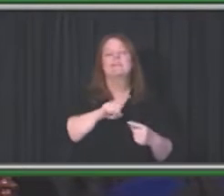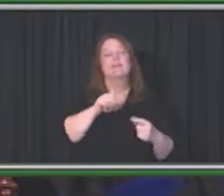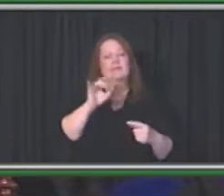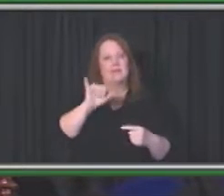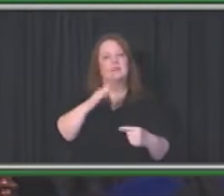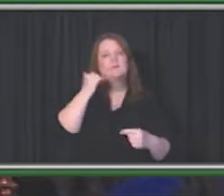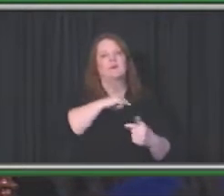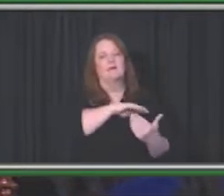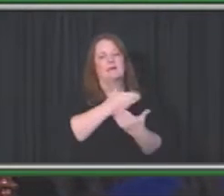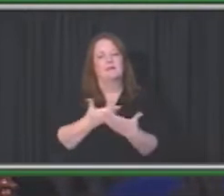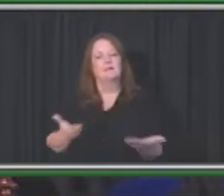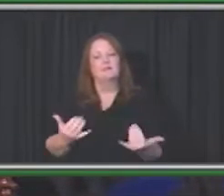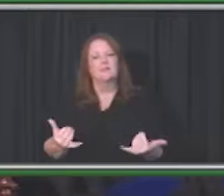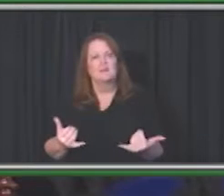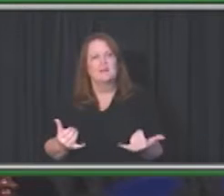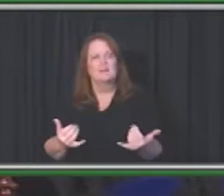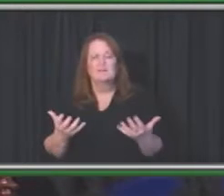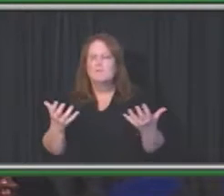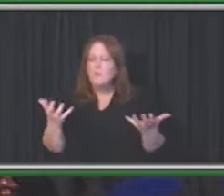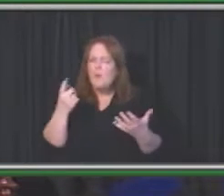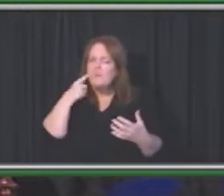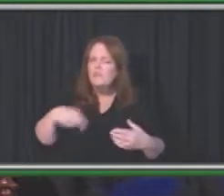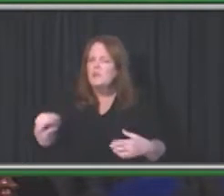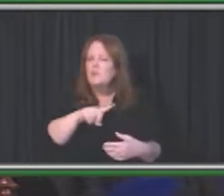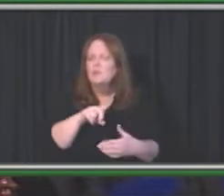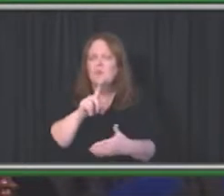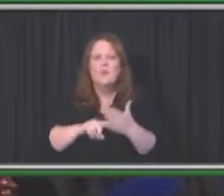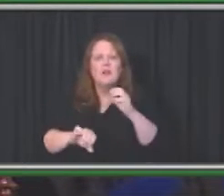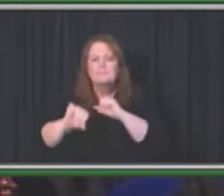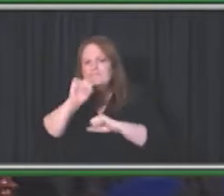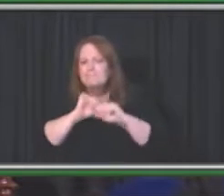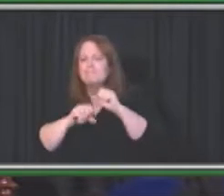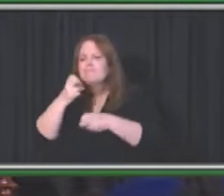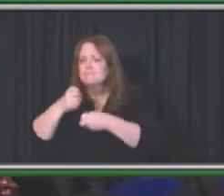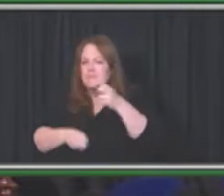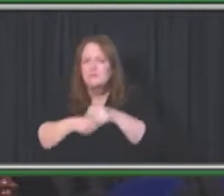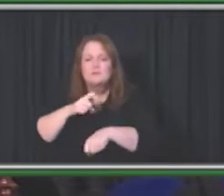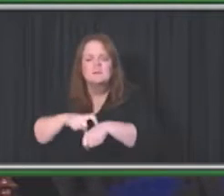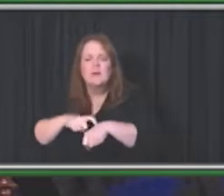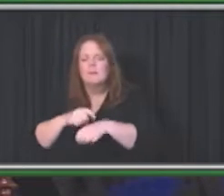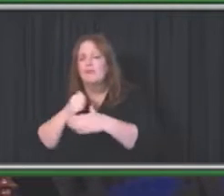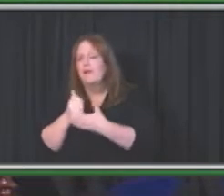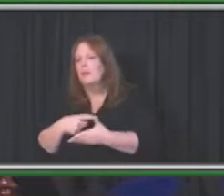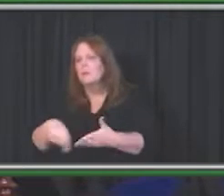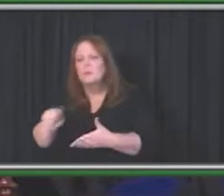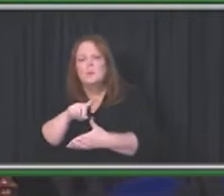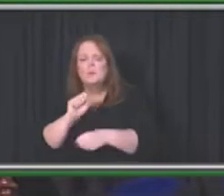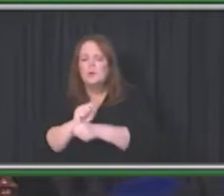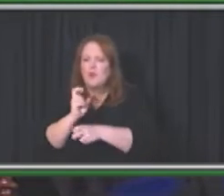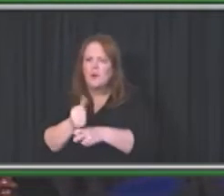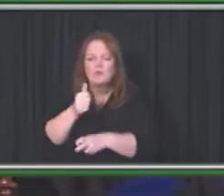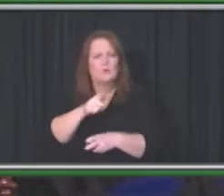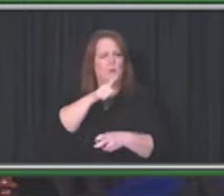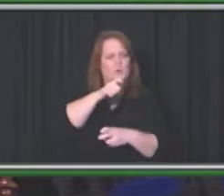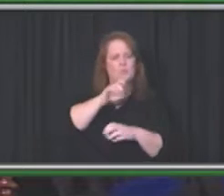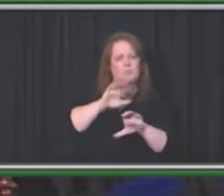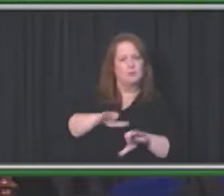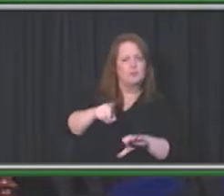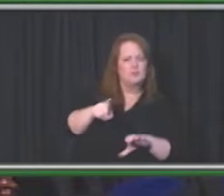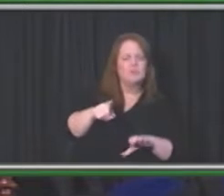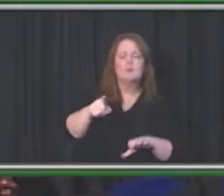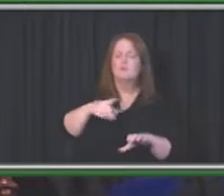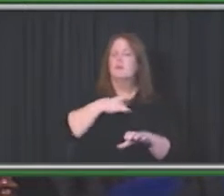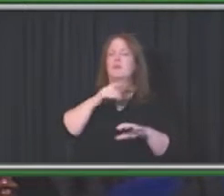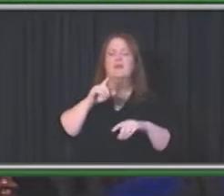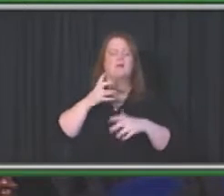for you? What hardships motivated you to work harder? What individuals pushed you when you thought you couldn't move one more